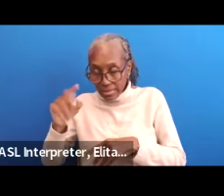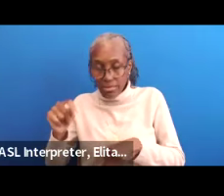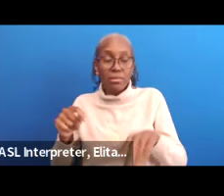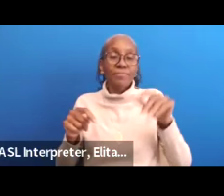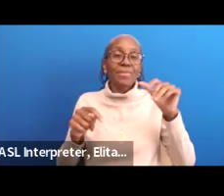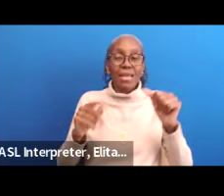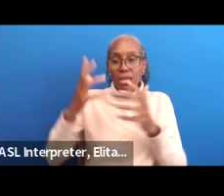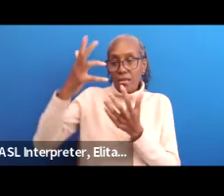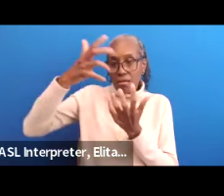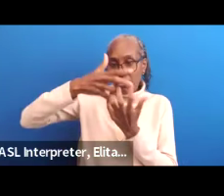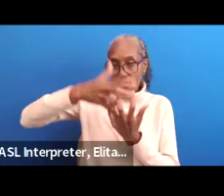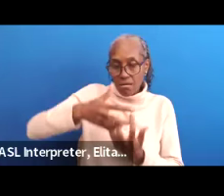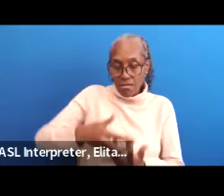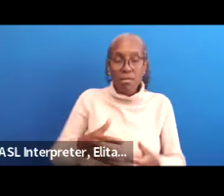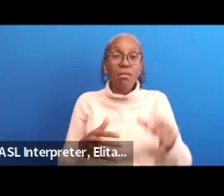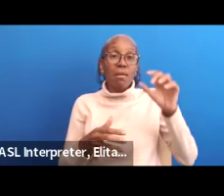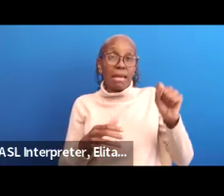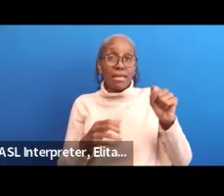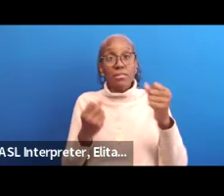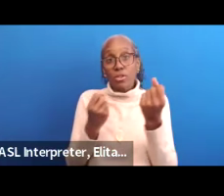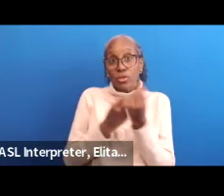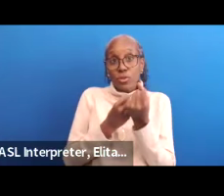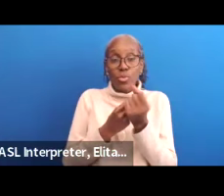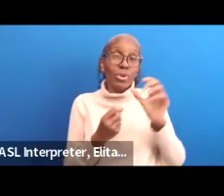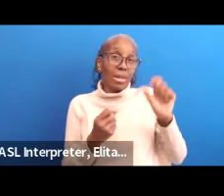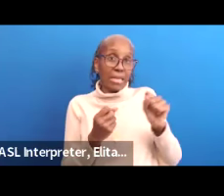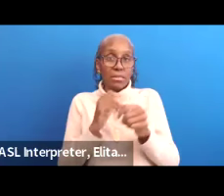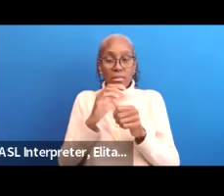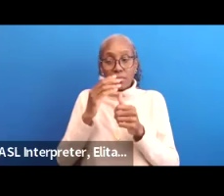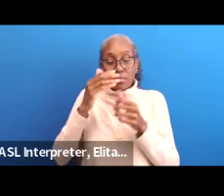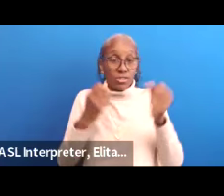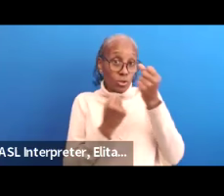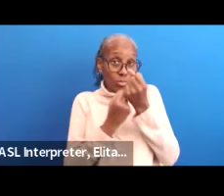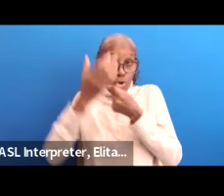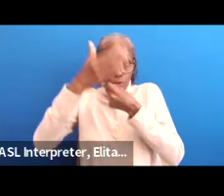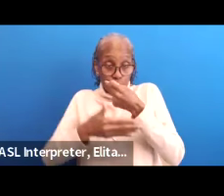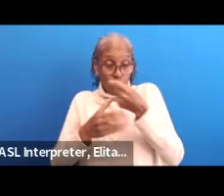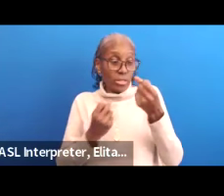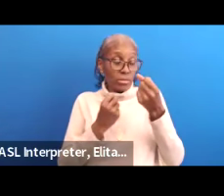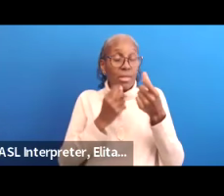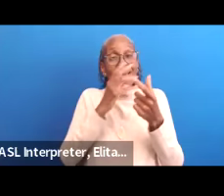there will hopefully be an image coming up soon that